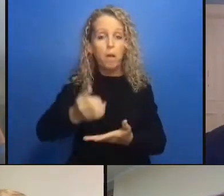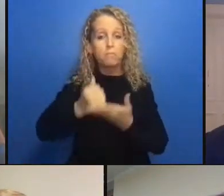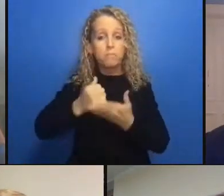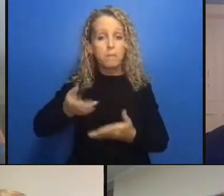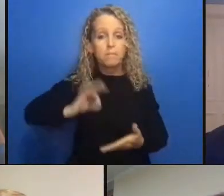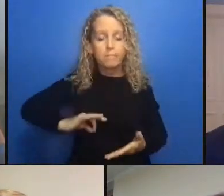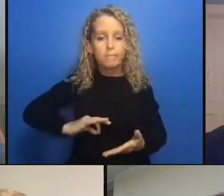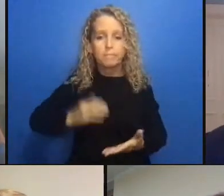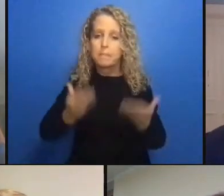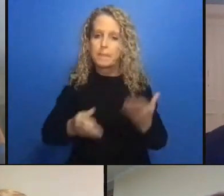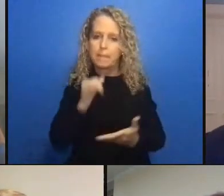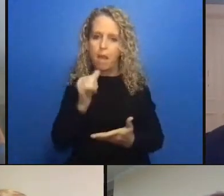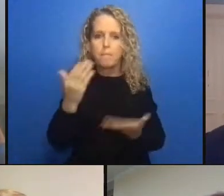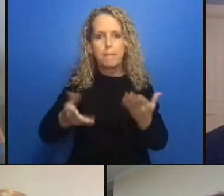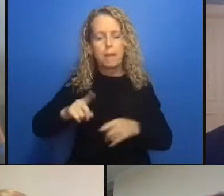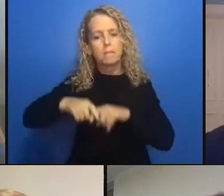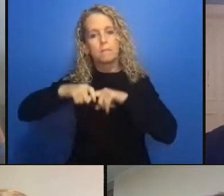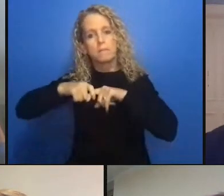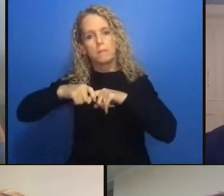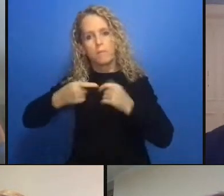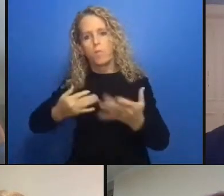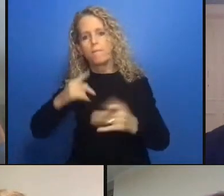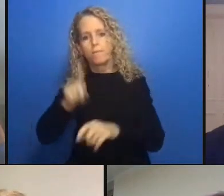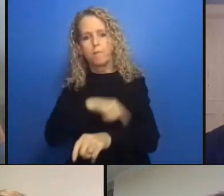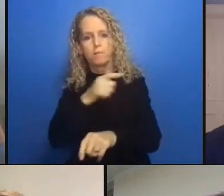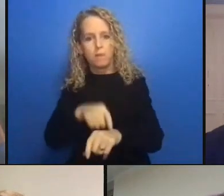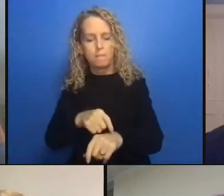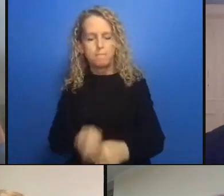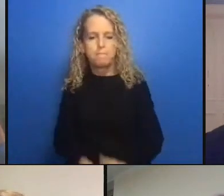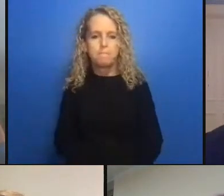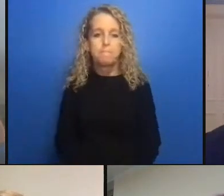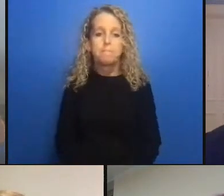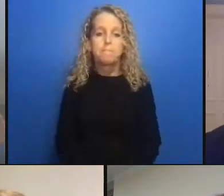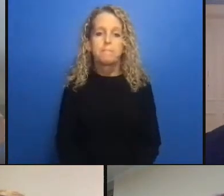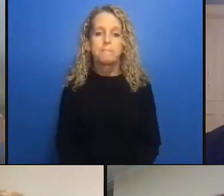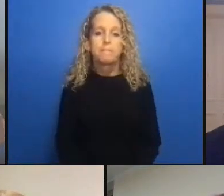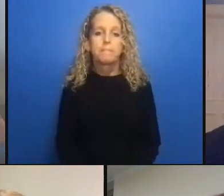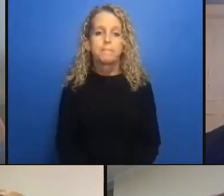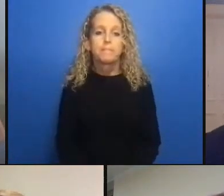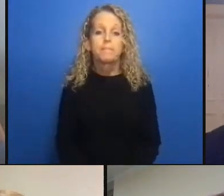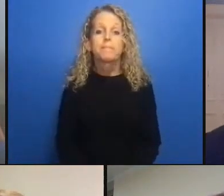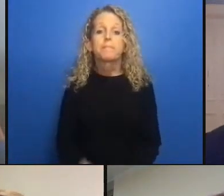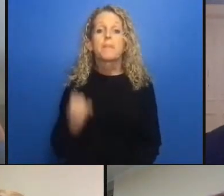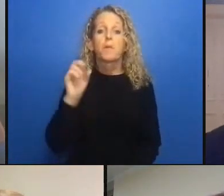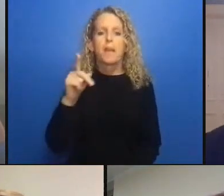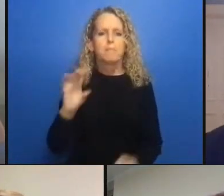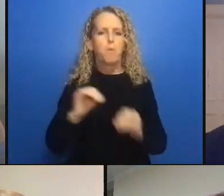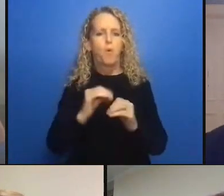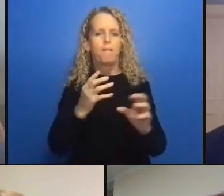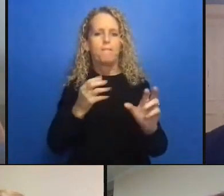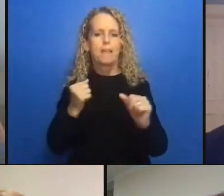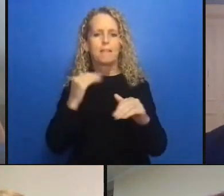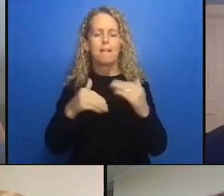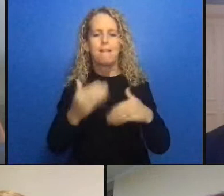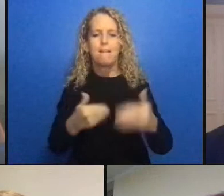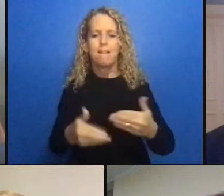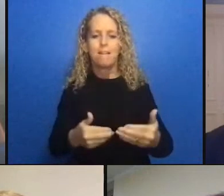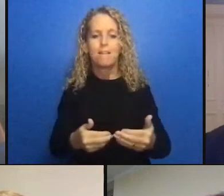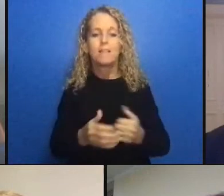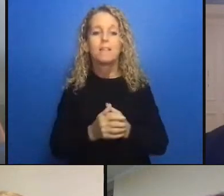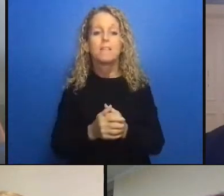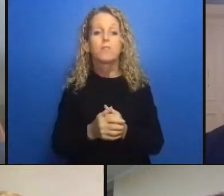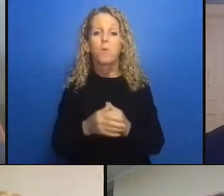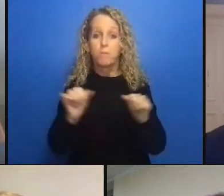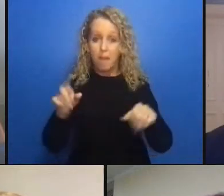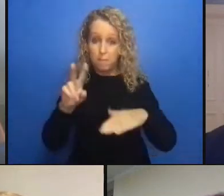We are going to try to throw in another lightning round here. I wonder how come we can name and predict the skills needed both now and in the future